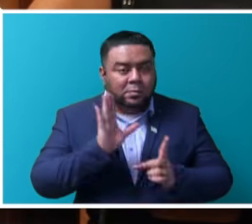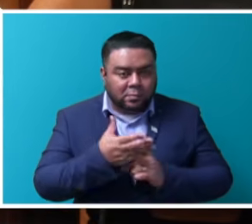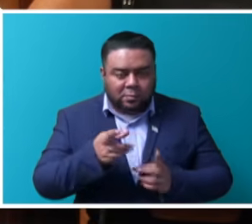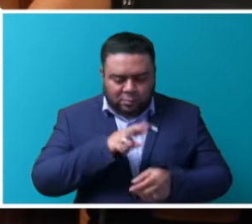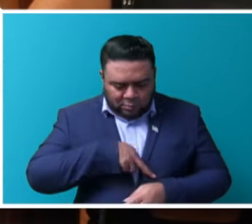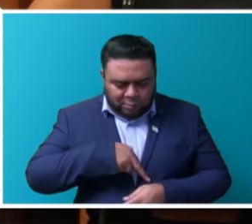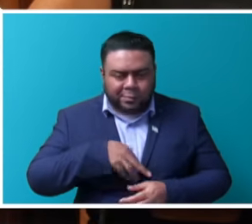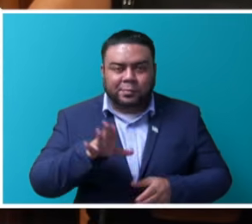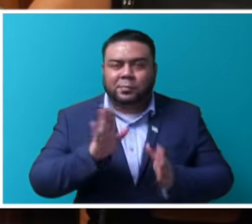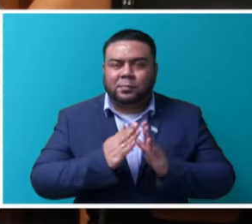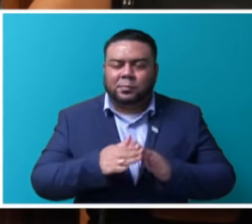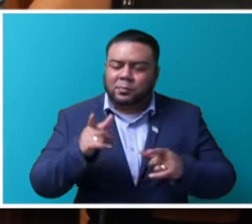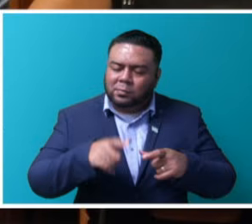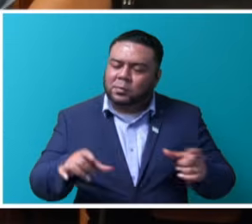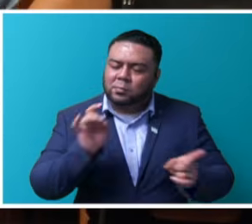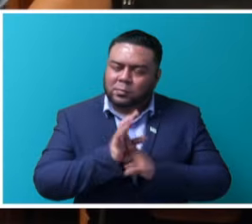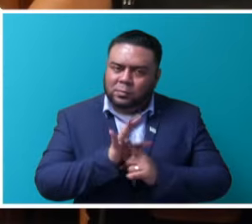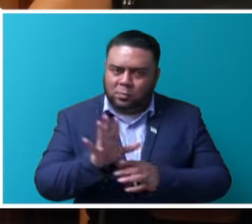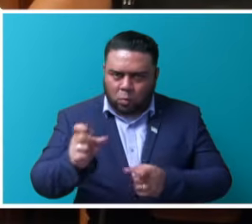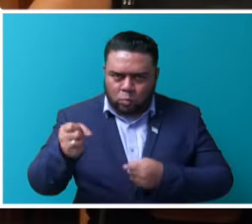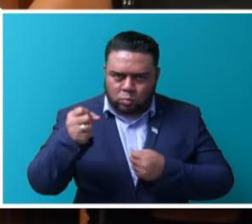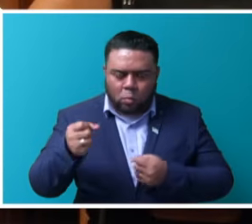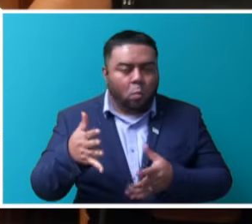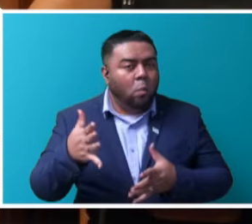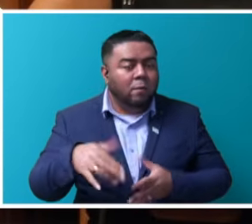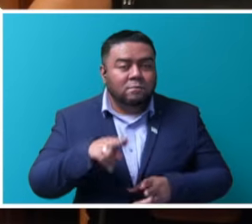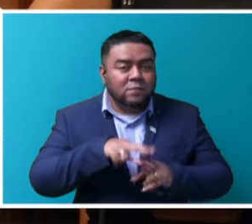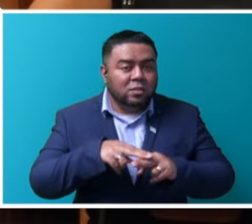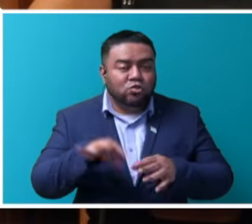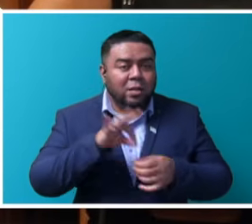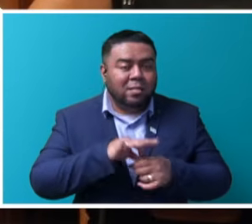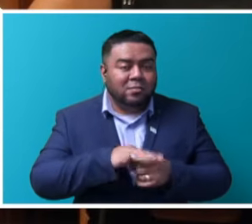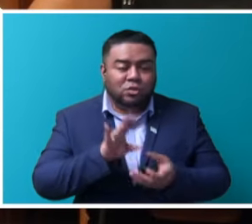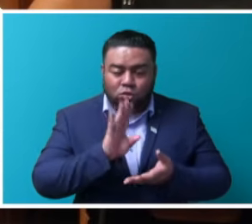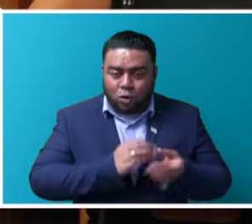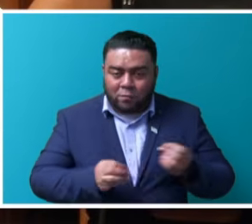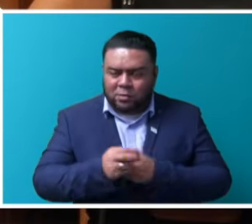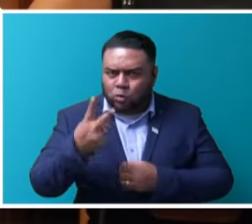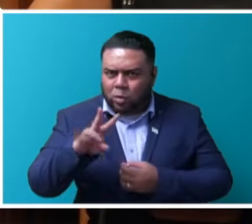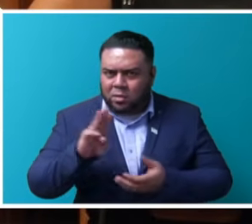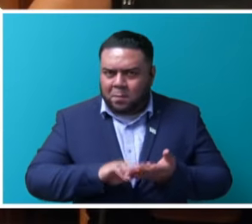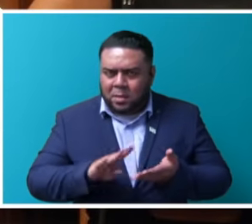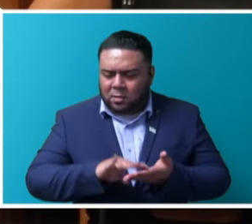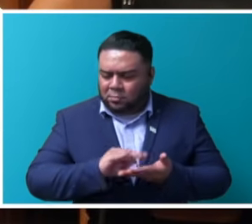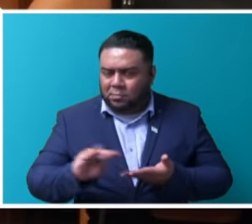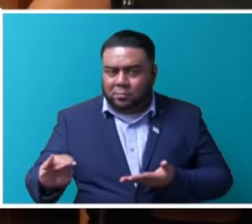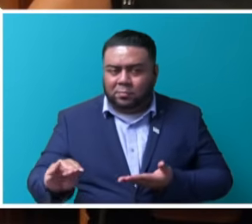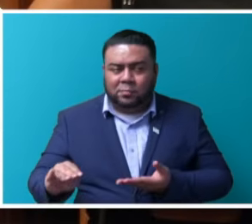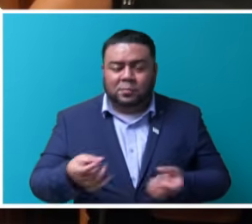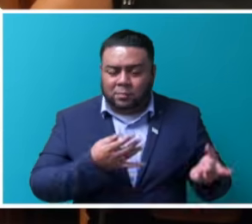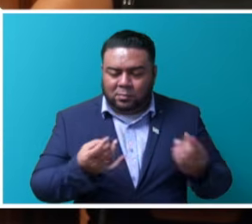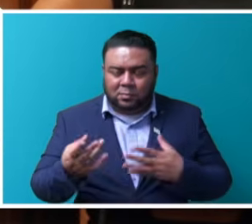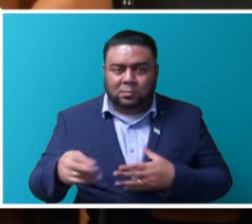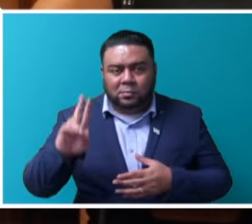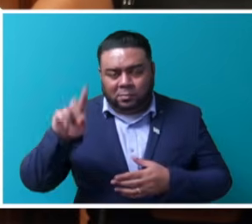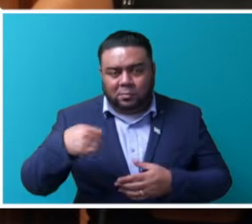religious, and communal significance they hold. Fijian Elections Office is allocated 20 million. This provision allows for preparatory work for the